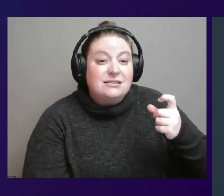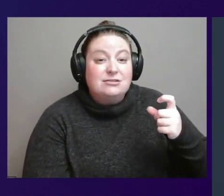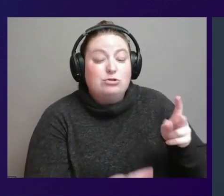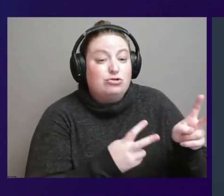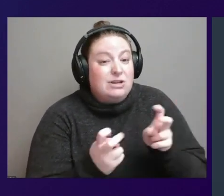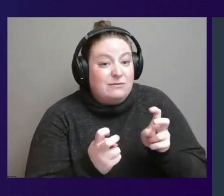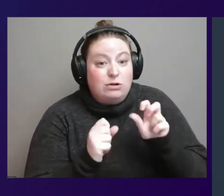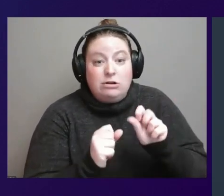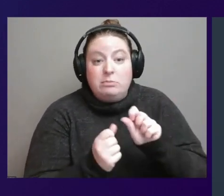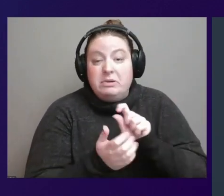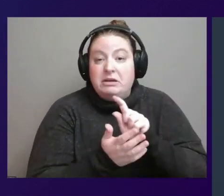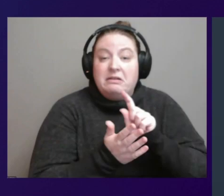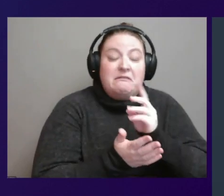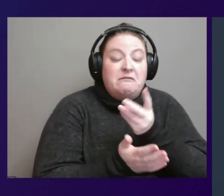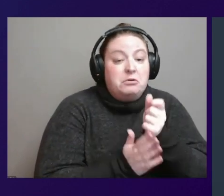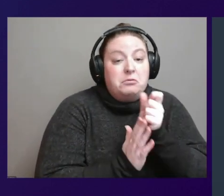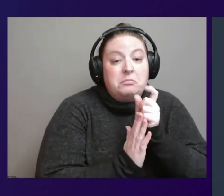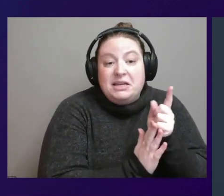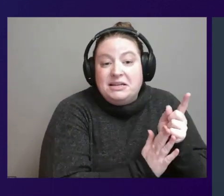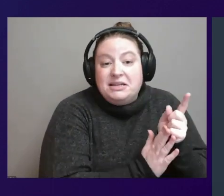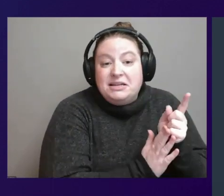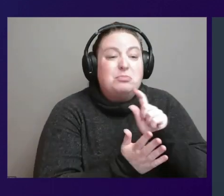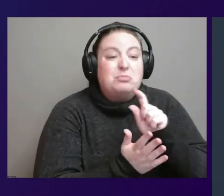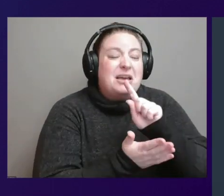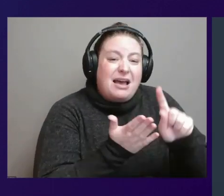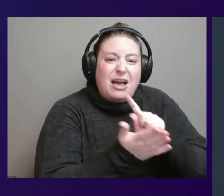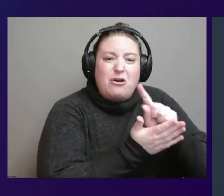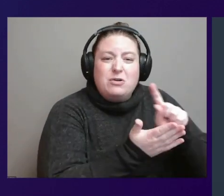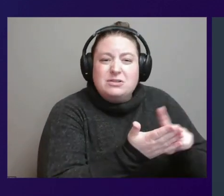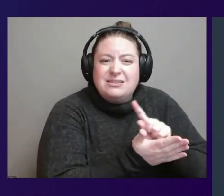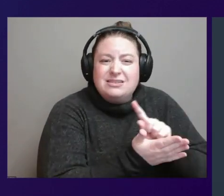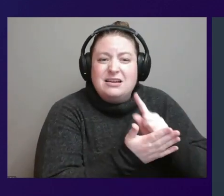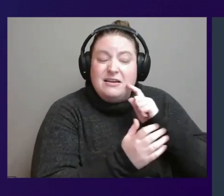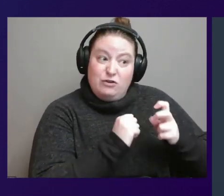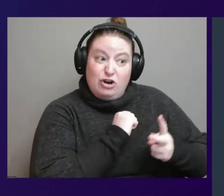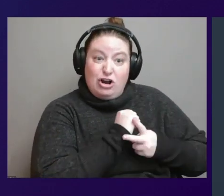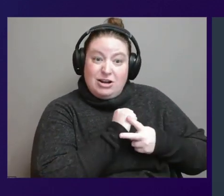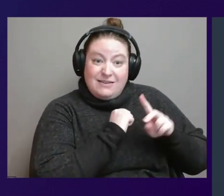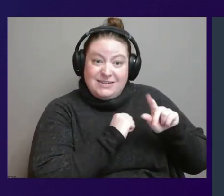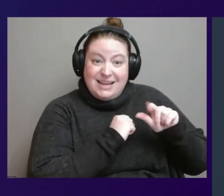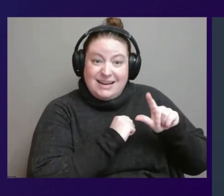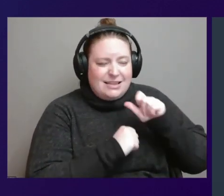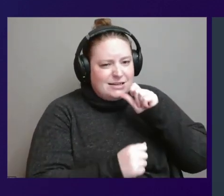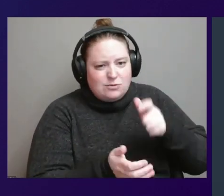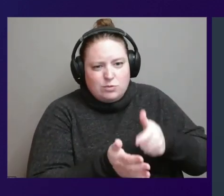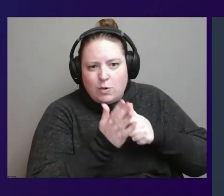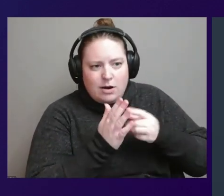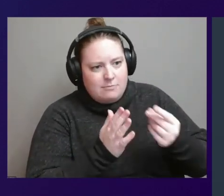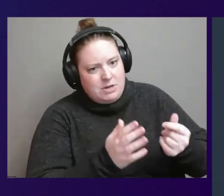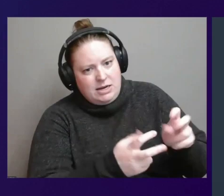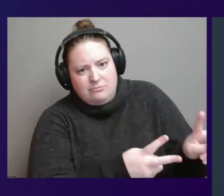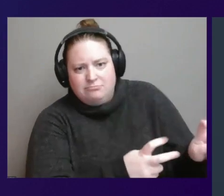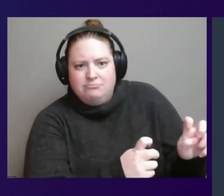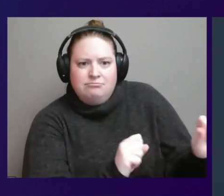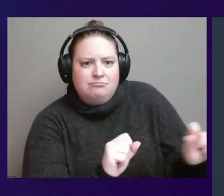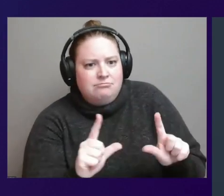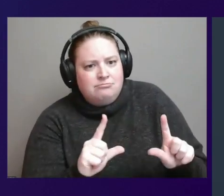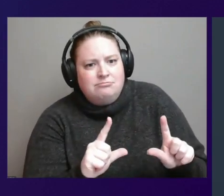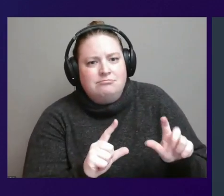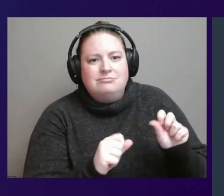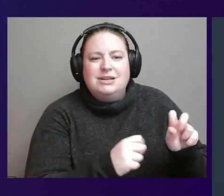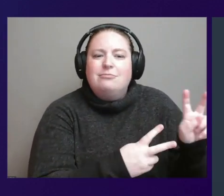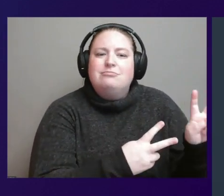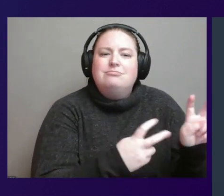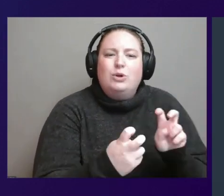to hours. It's ideal for archive data that doesn't require immediate access, and you can retrieve very large data sets at no